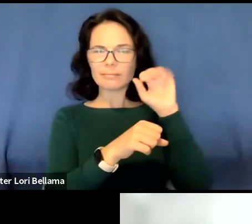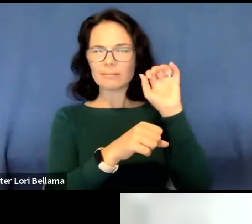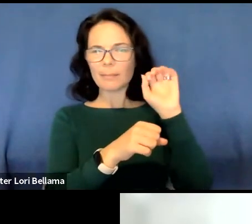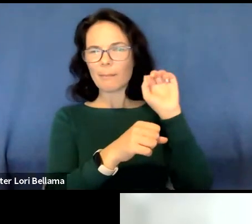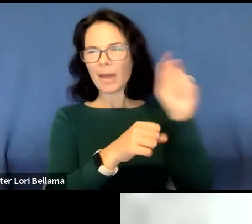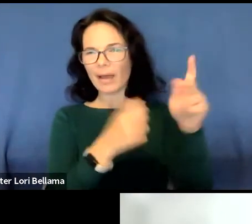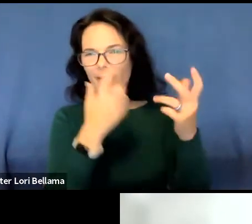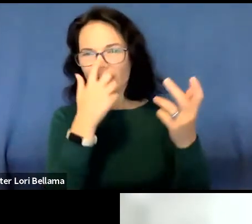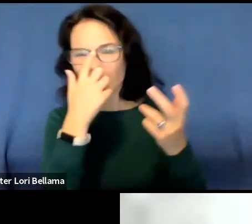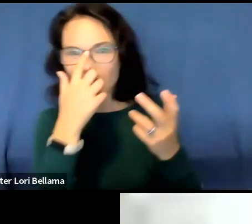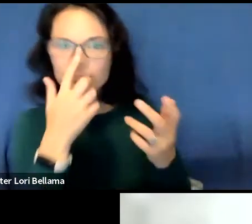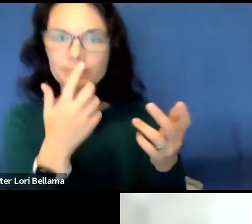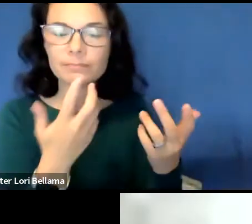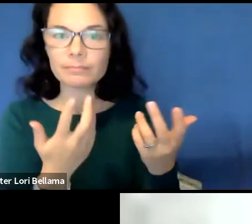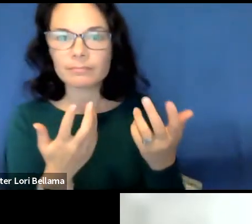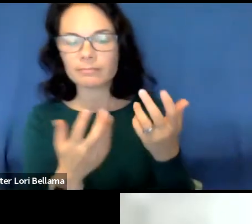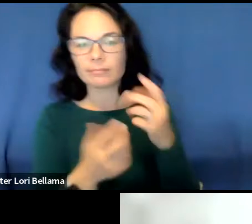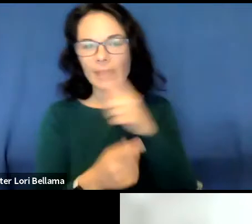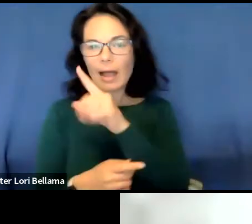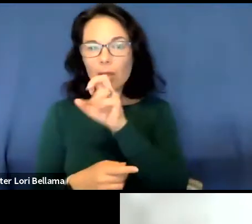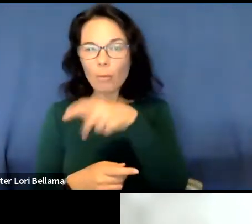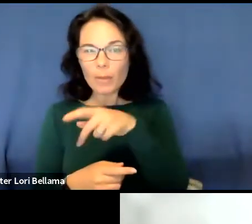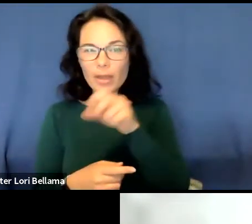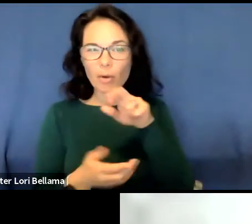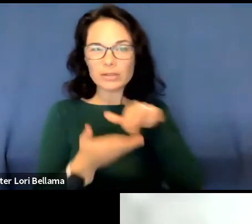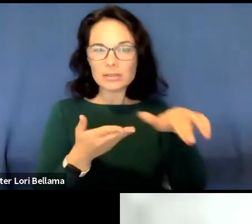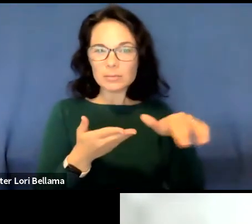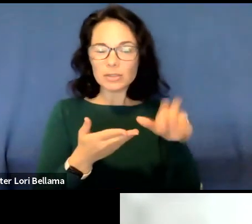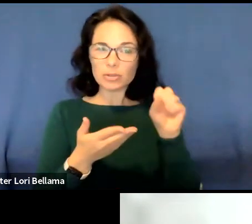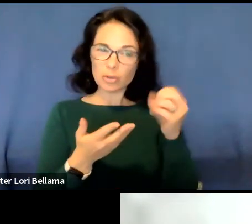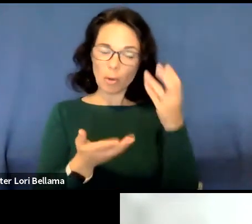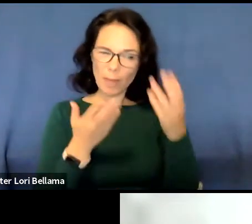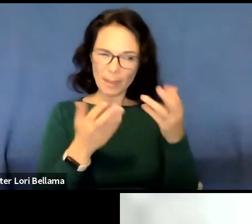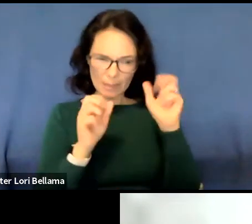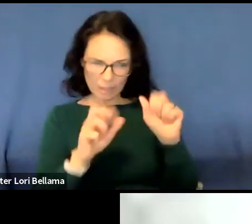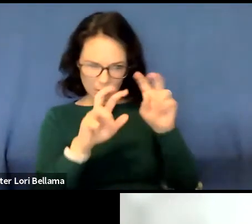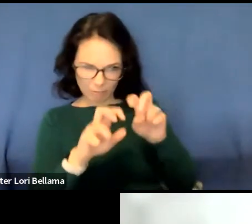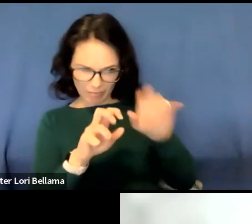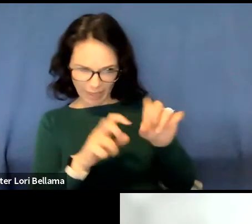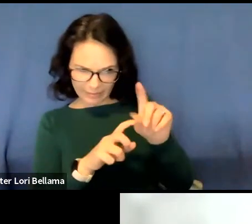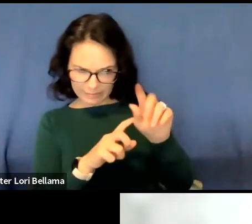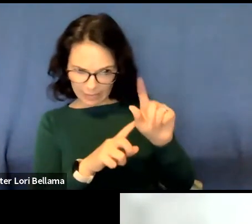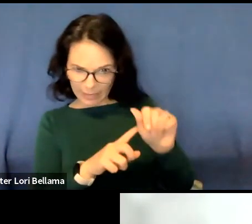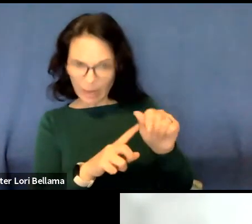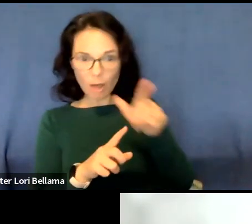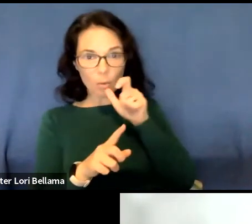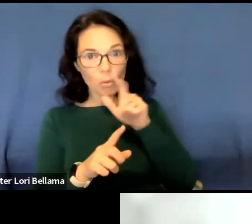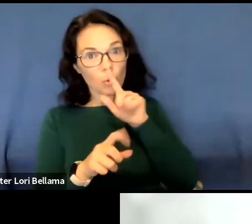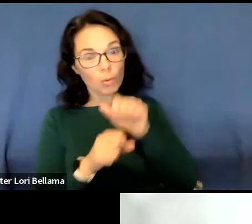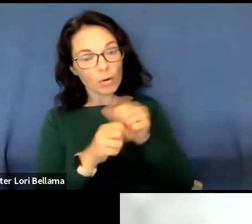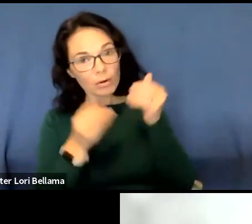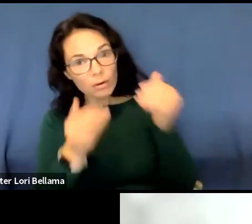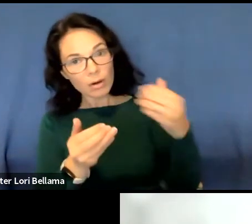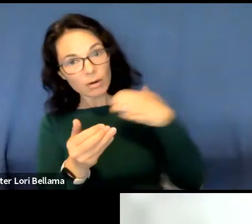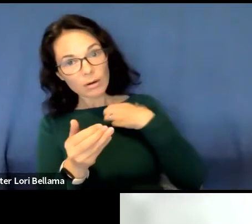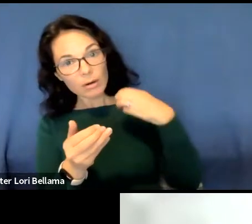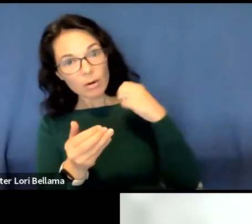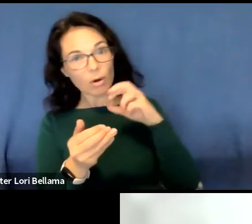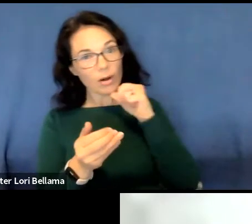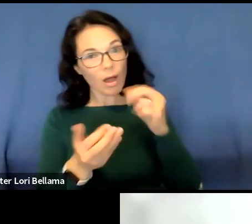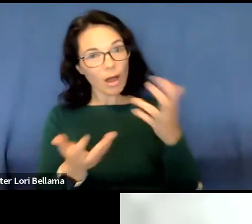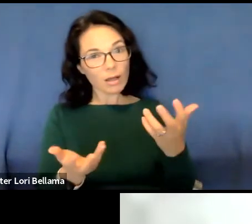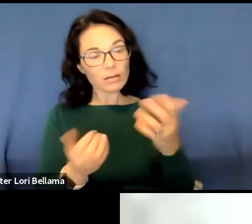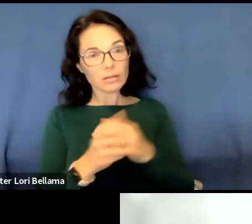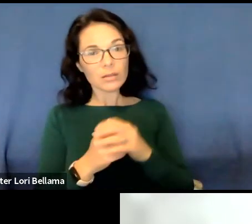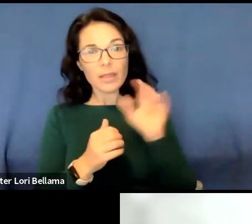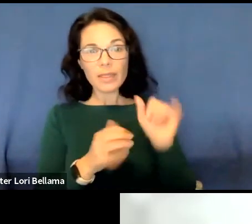the lack of progress or dismissal. So maybe we can dive into even that data as well. I think that would be important,